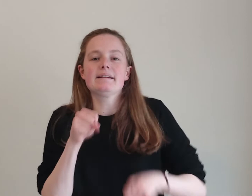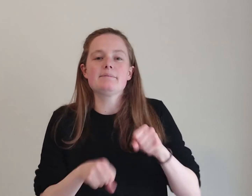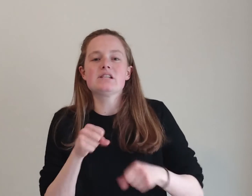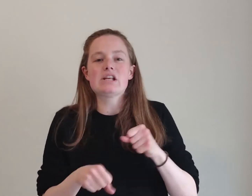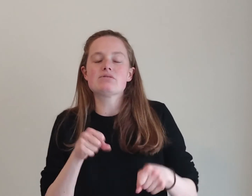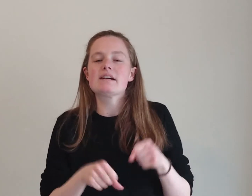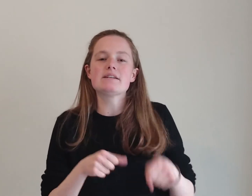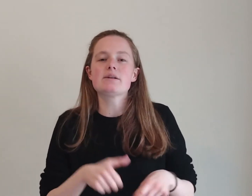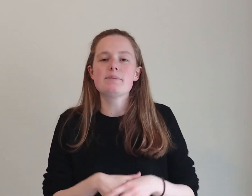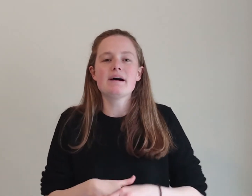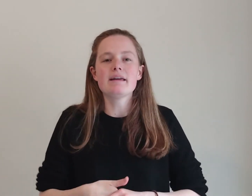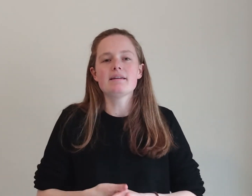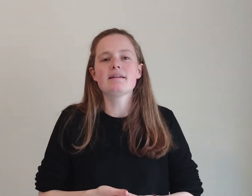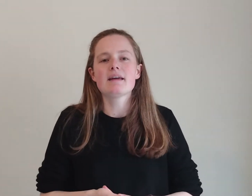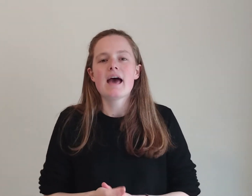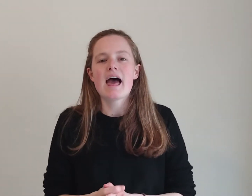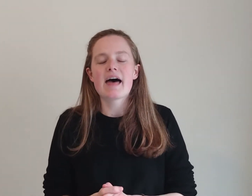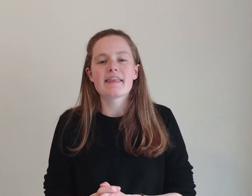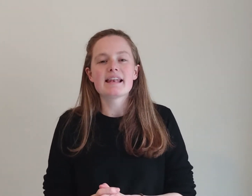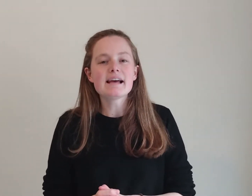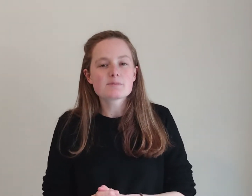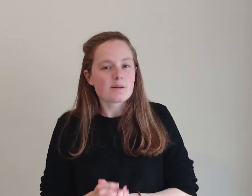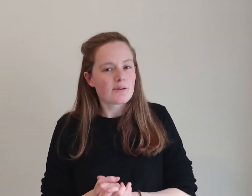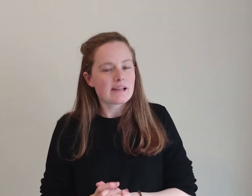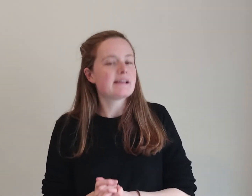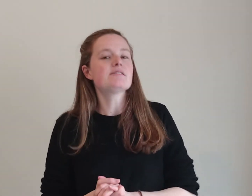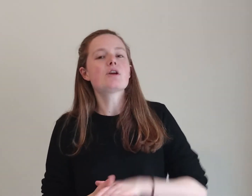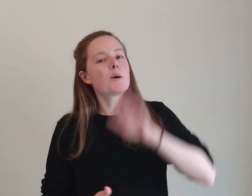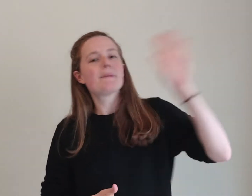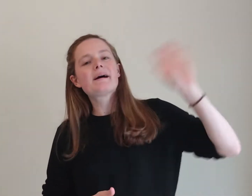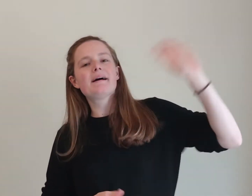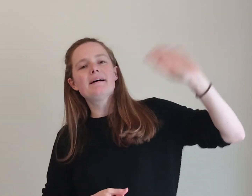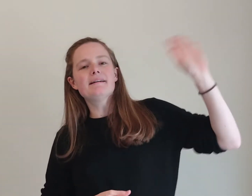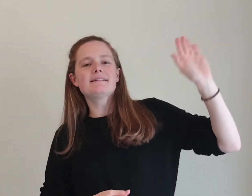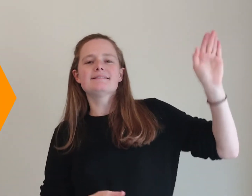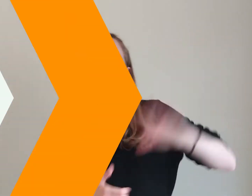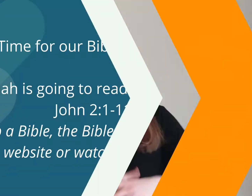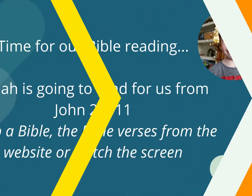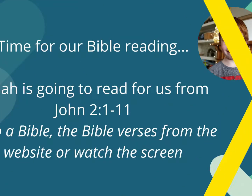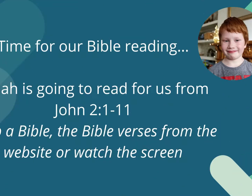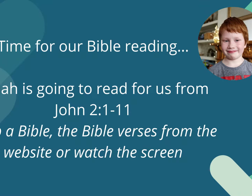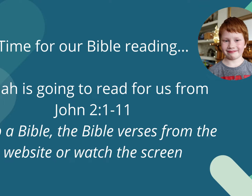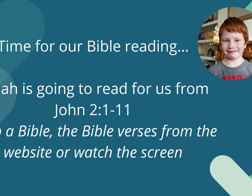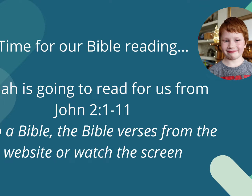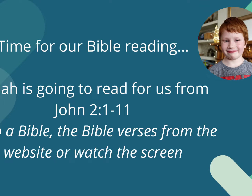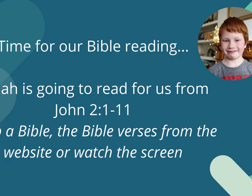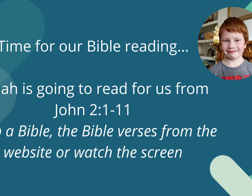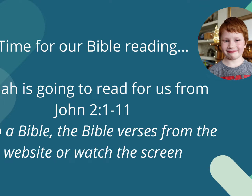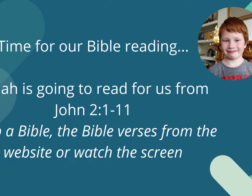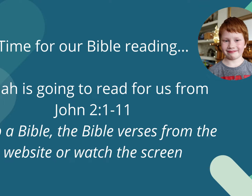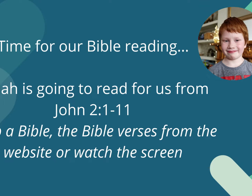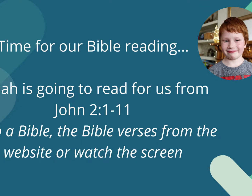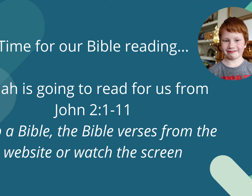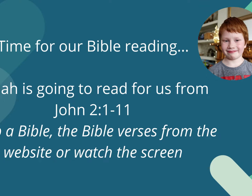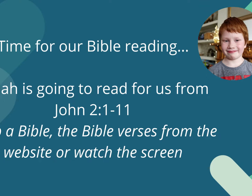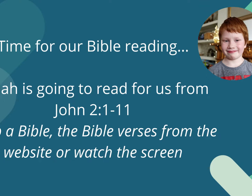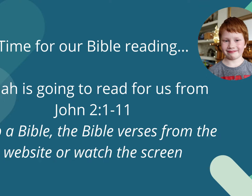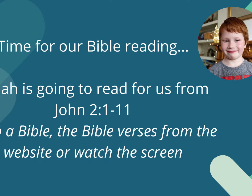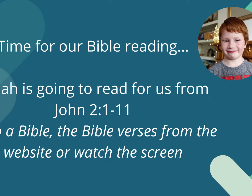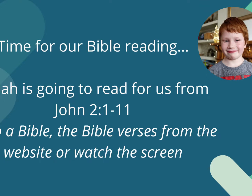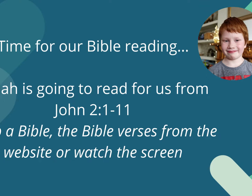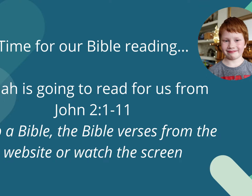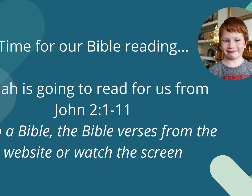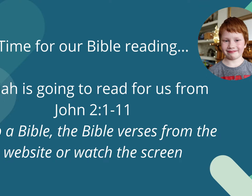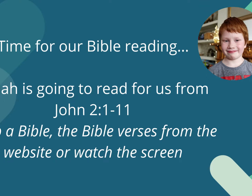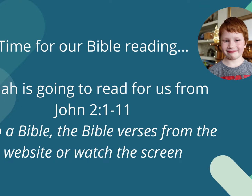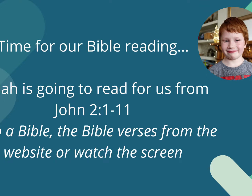Bike, pretend you're riding on a bike. And then last but not least, goodbye. Good job, everybody. It's time for our Bible